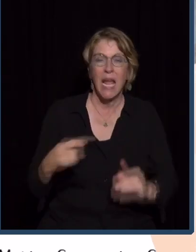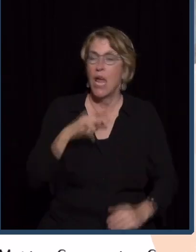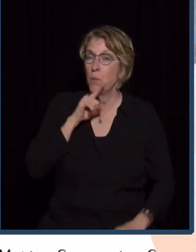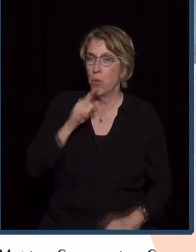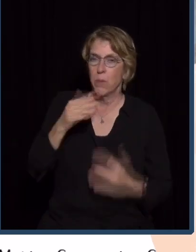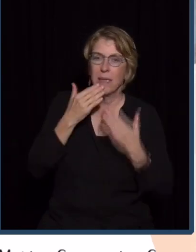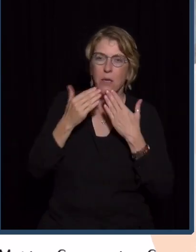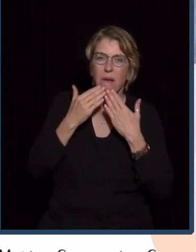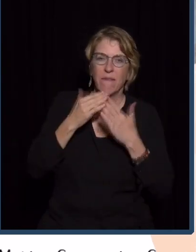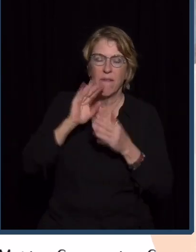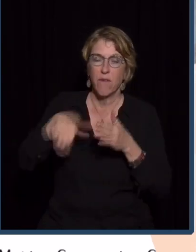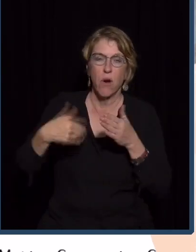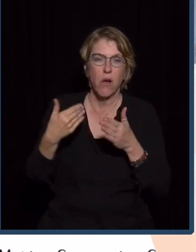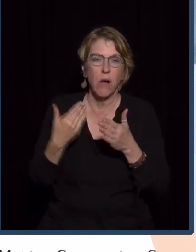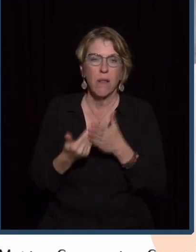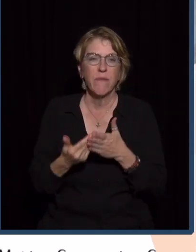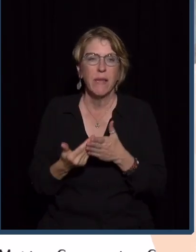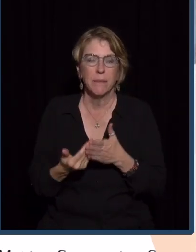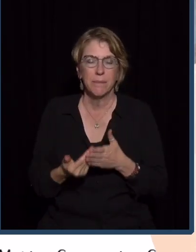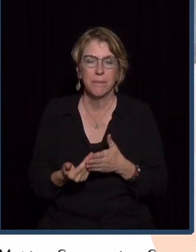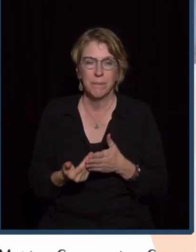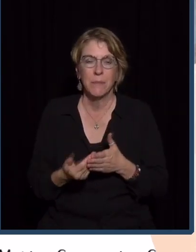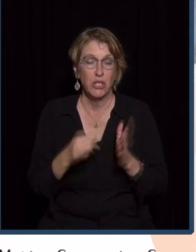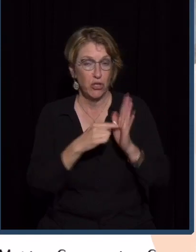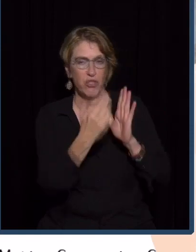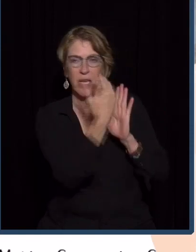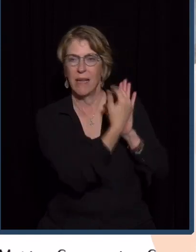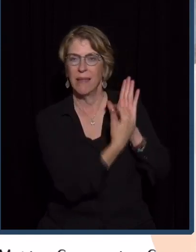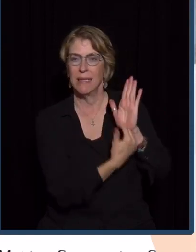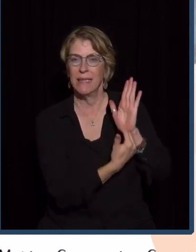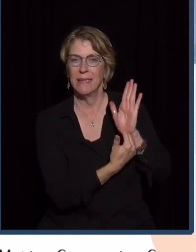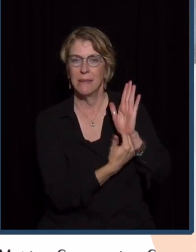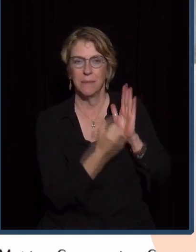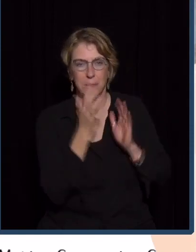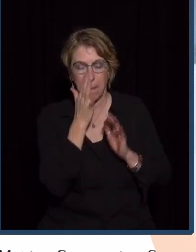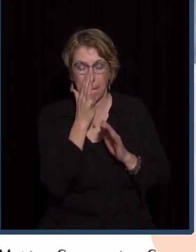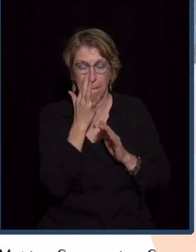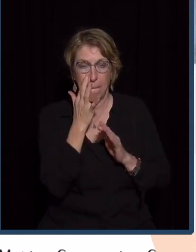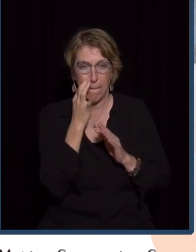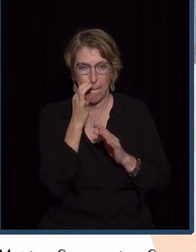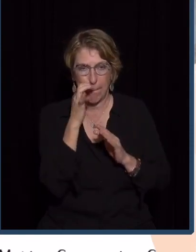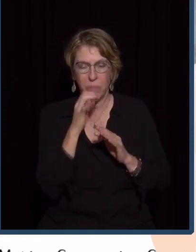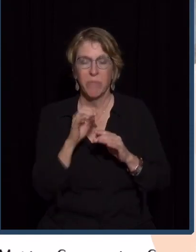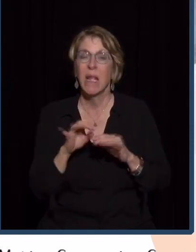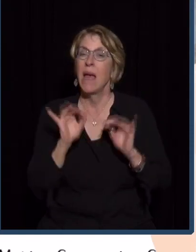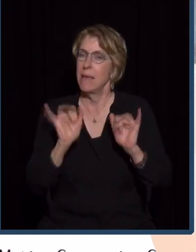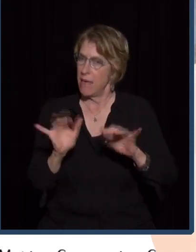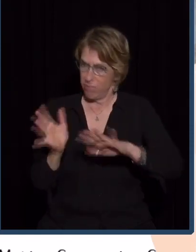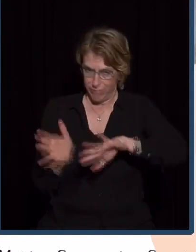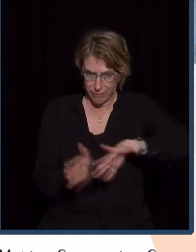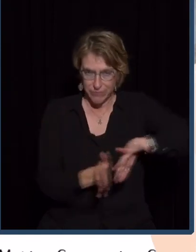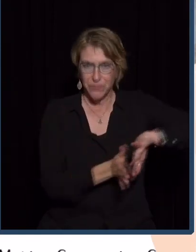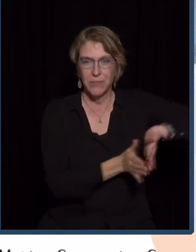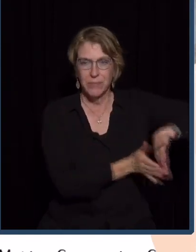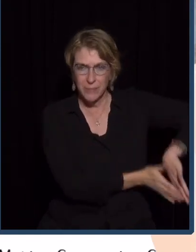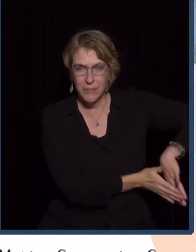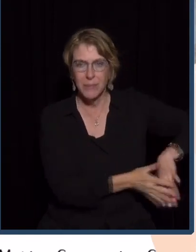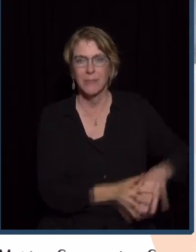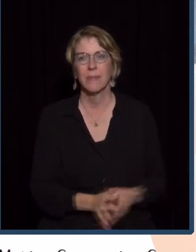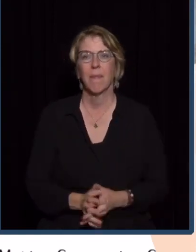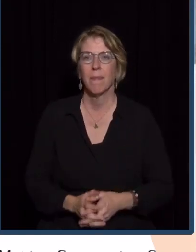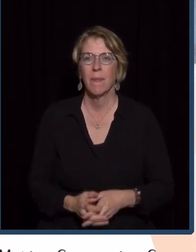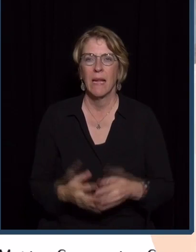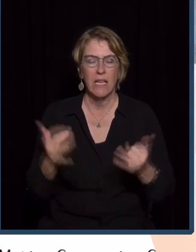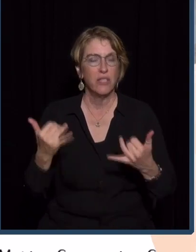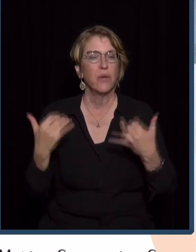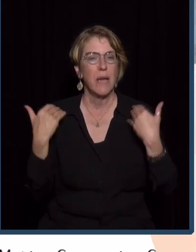each and every one of them. So check them out. Okay, I think that's enough of all the housekeeping items and logistics. So let's get